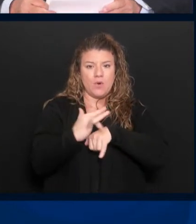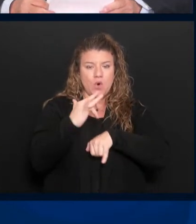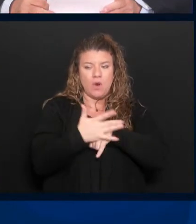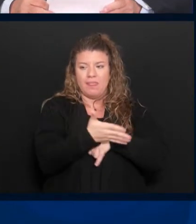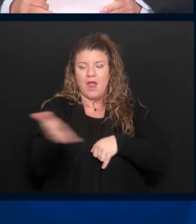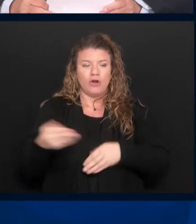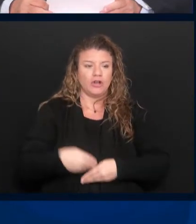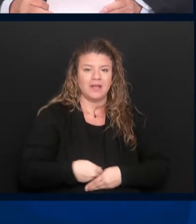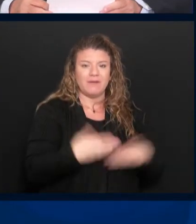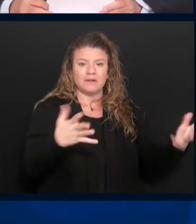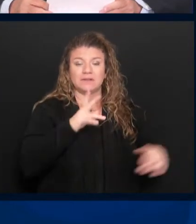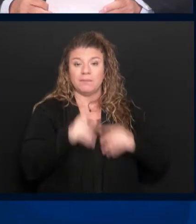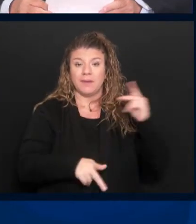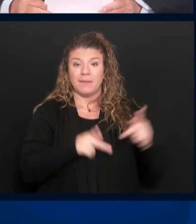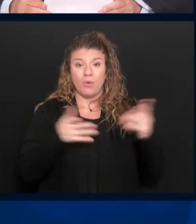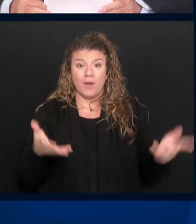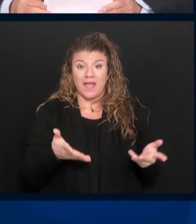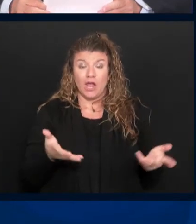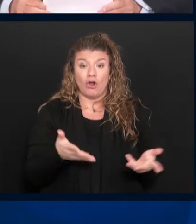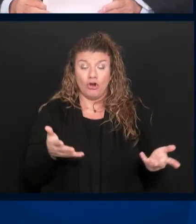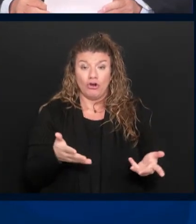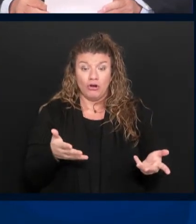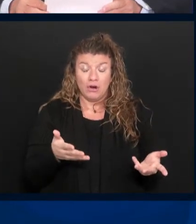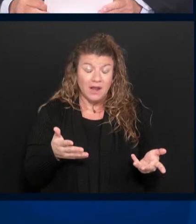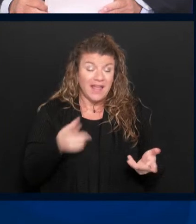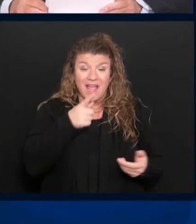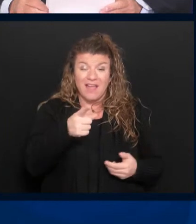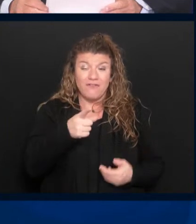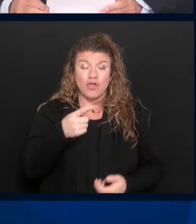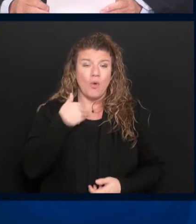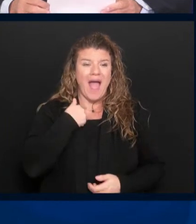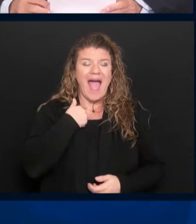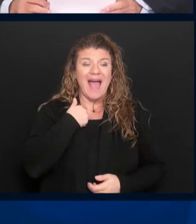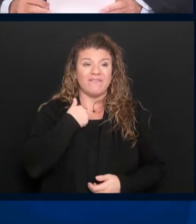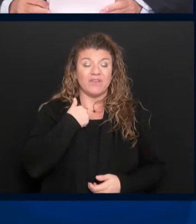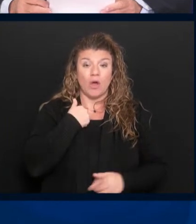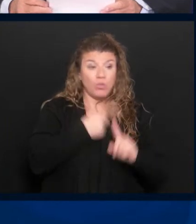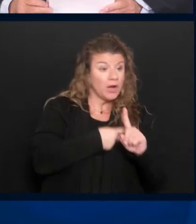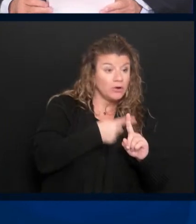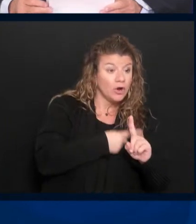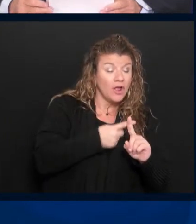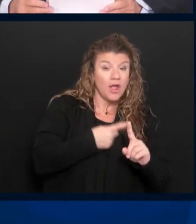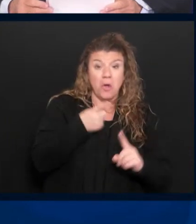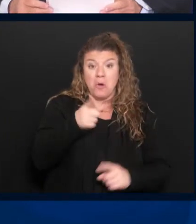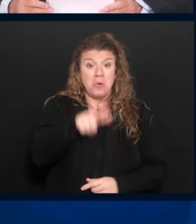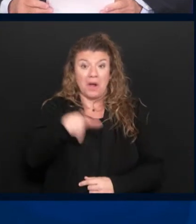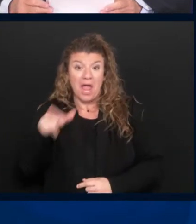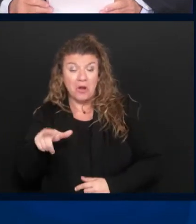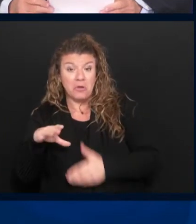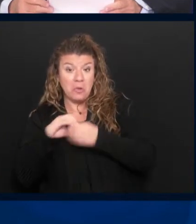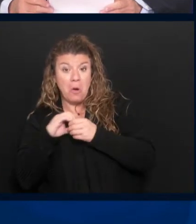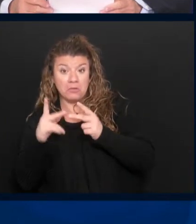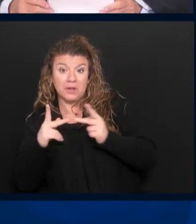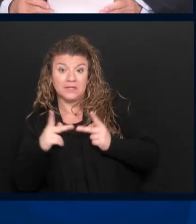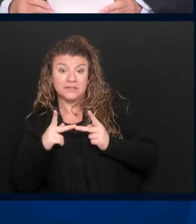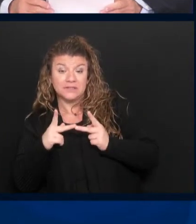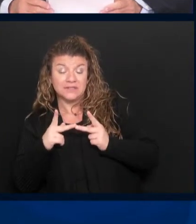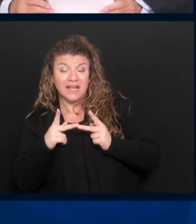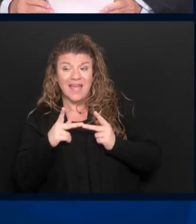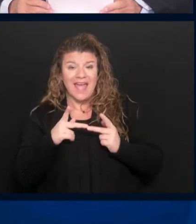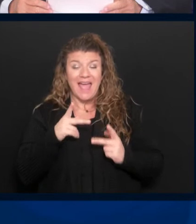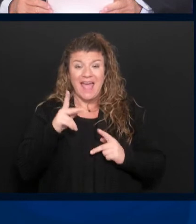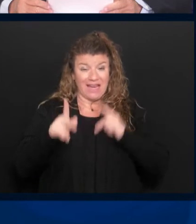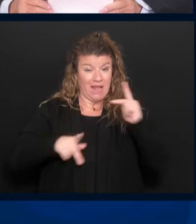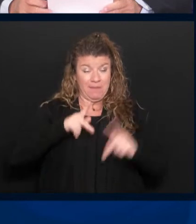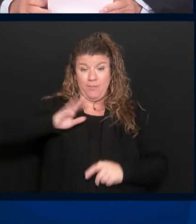West Virginians. You know, if you're a renter or if you're a landlord and people haven't